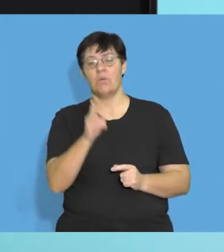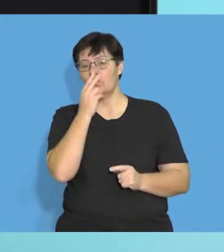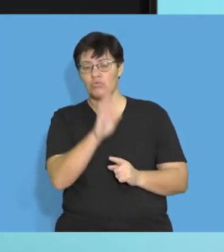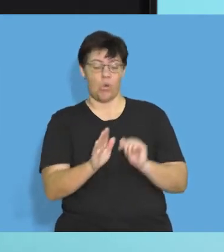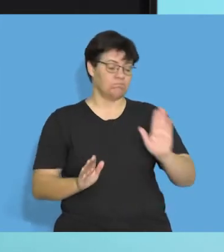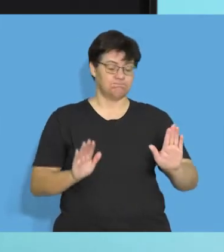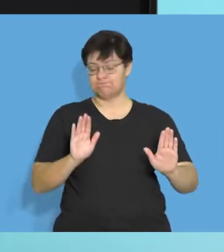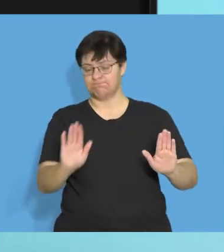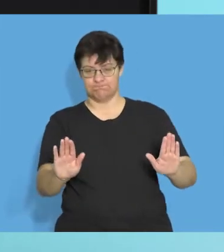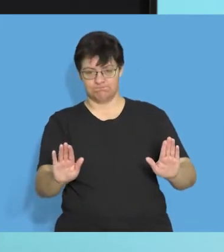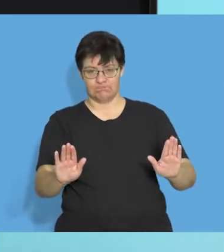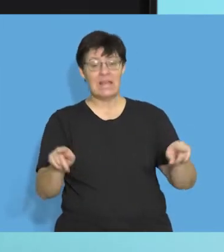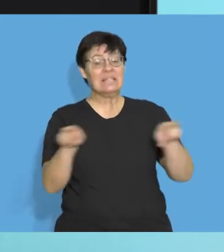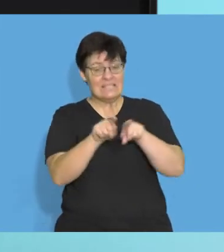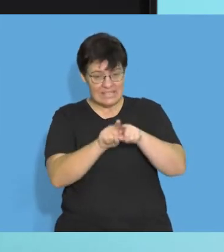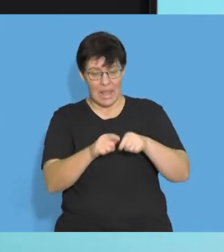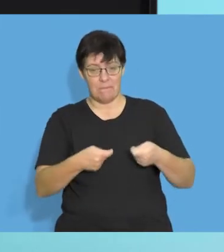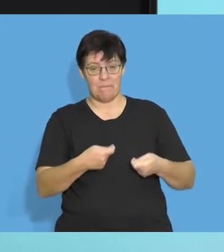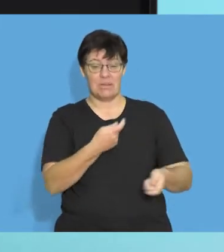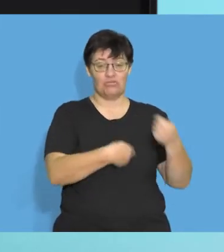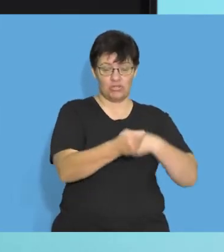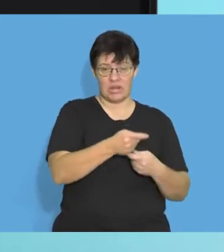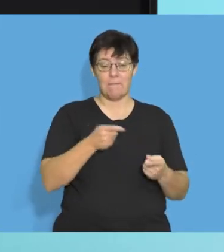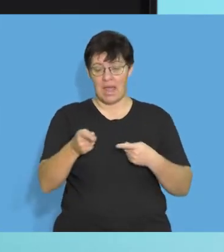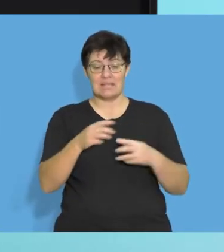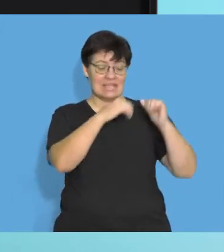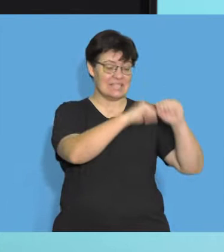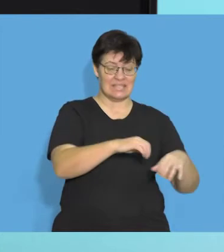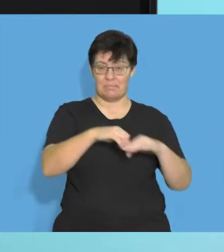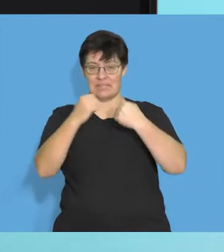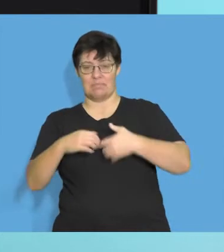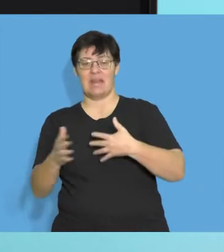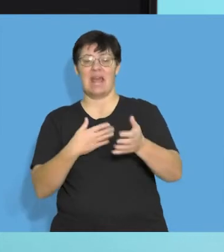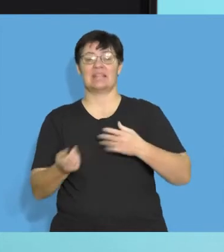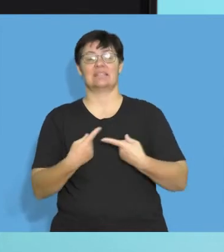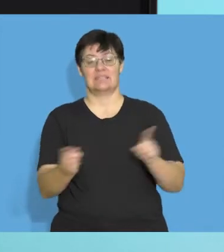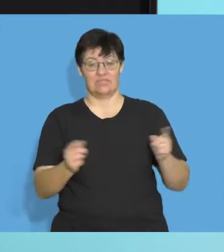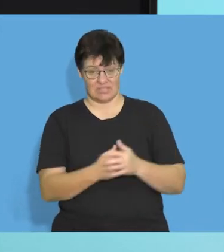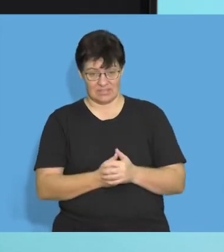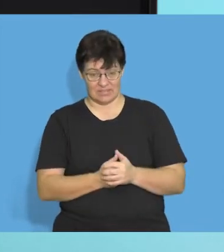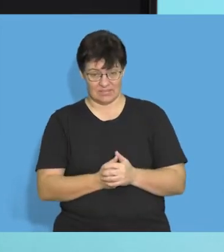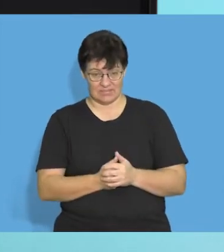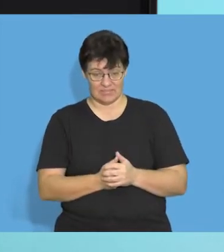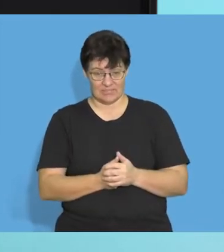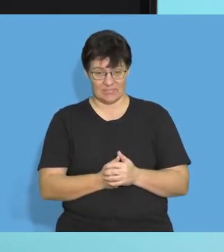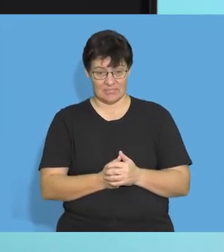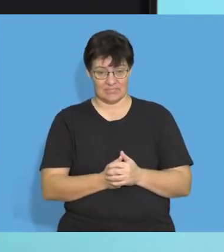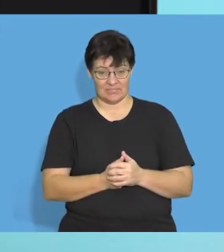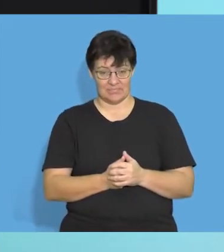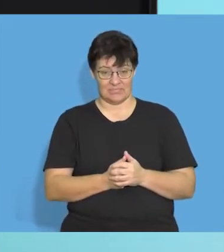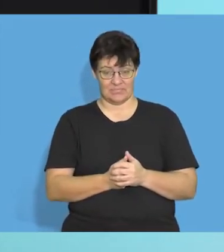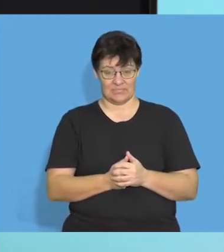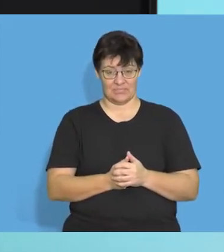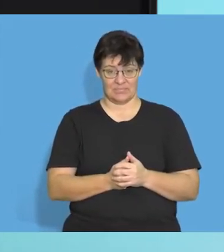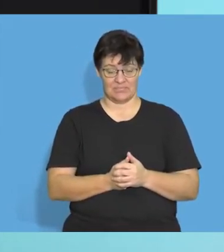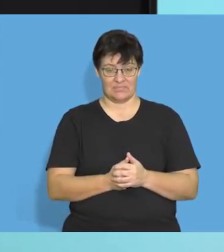comparison of the same transaction but treated differently using the perpetual inventory system and the